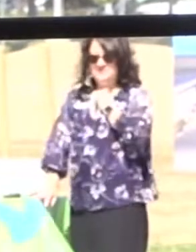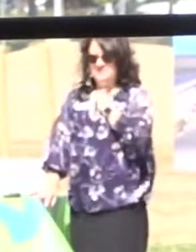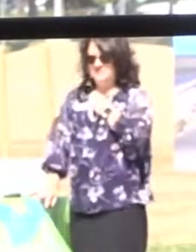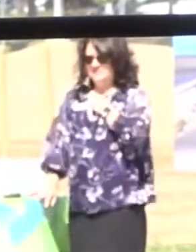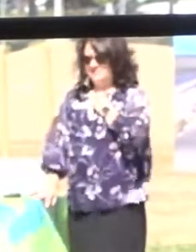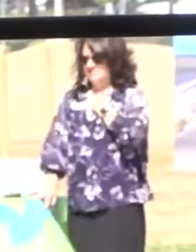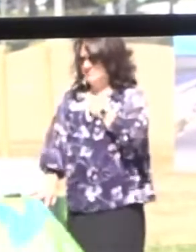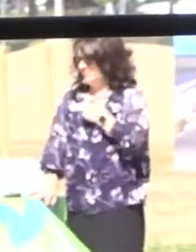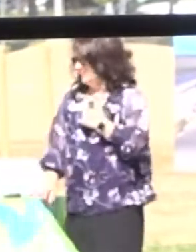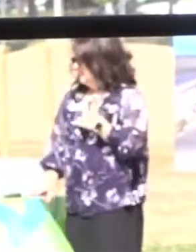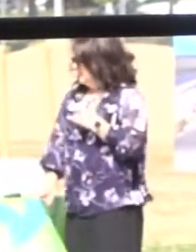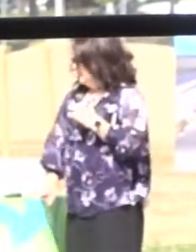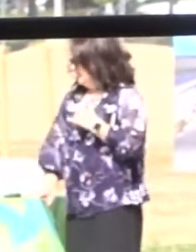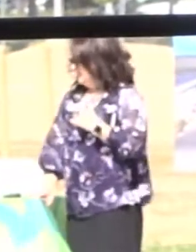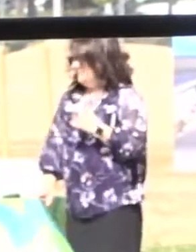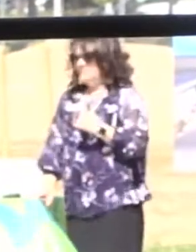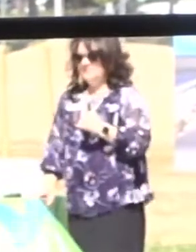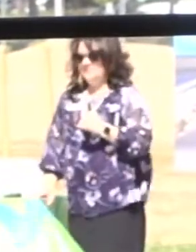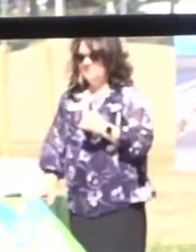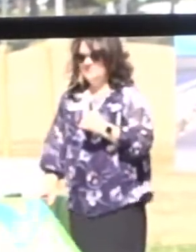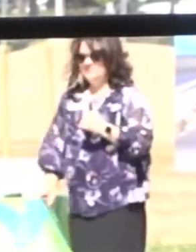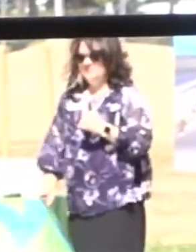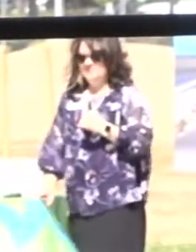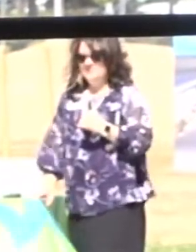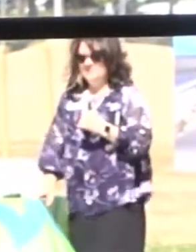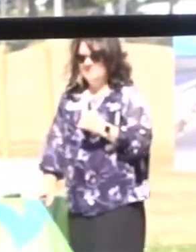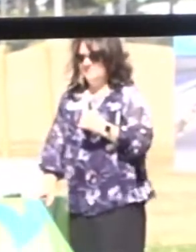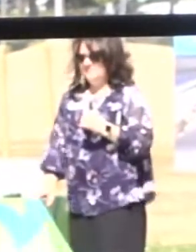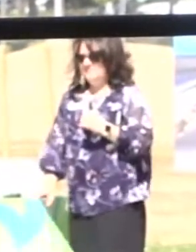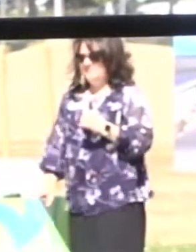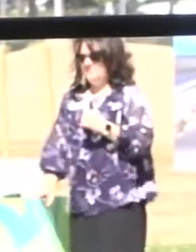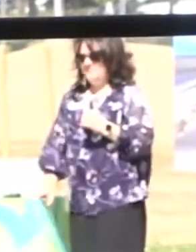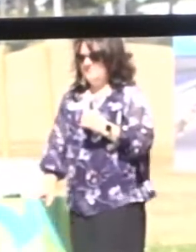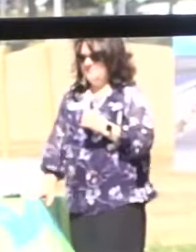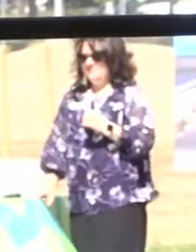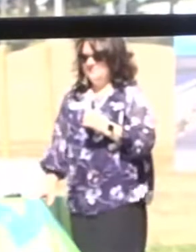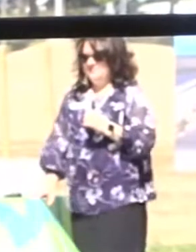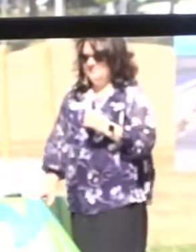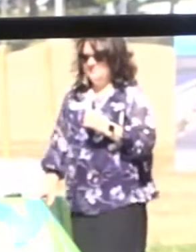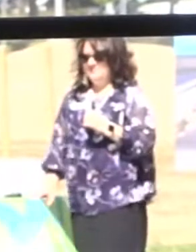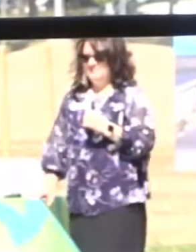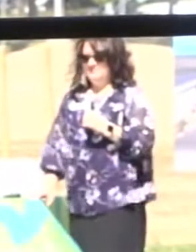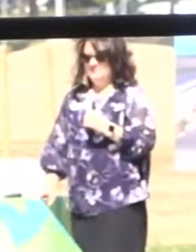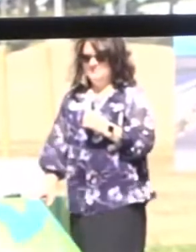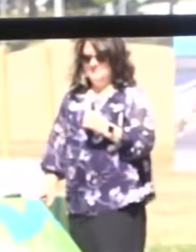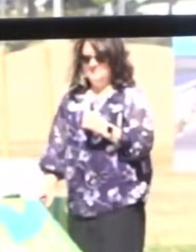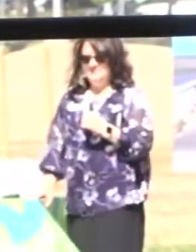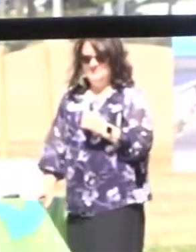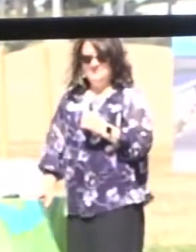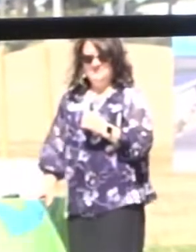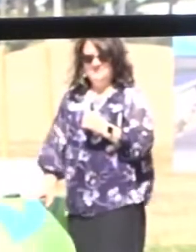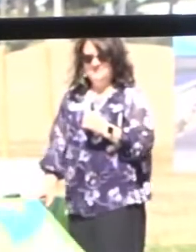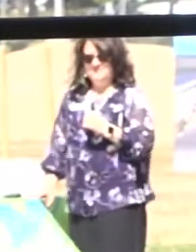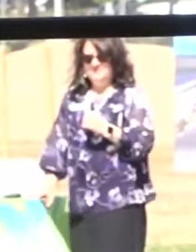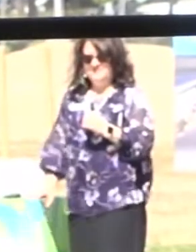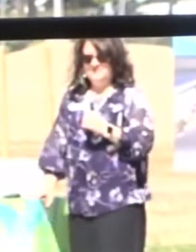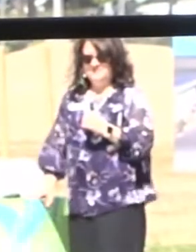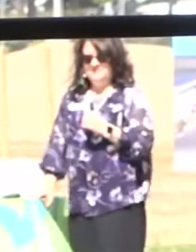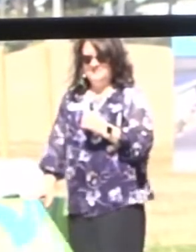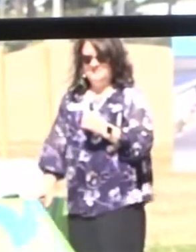the elected officials or the representatives, and the other college presidents. So Angel, that's